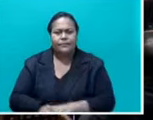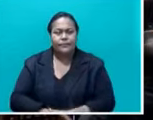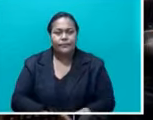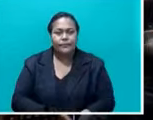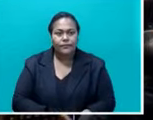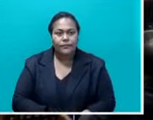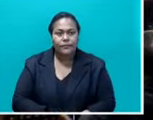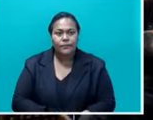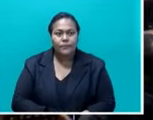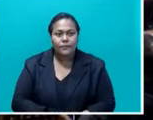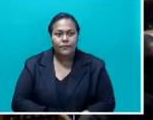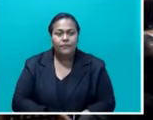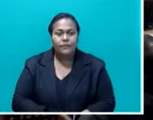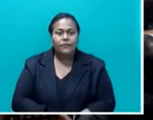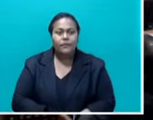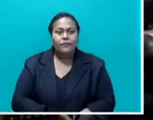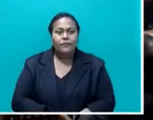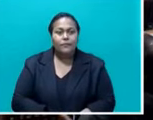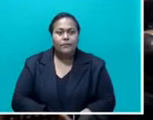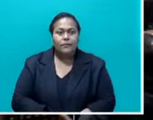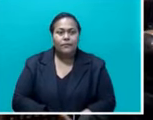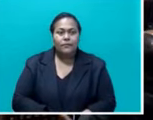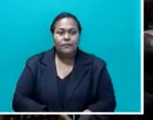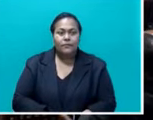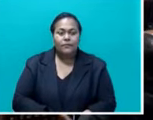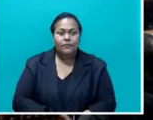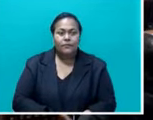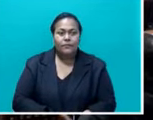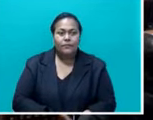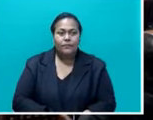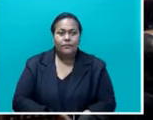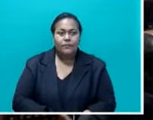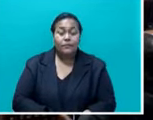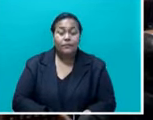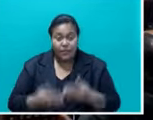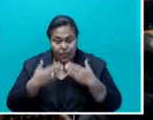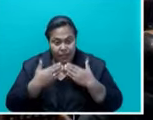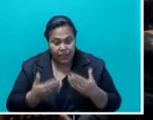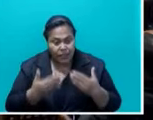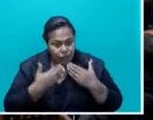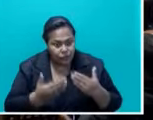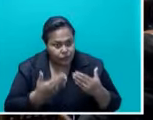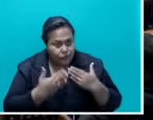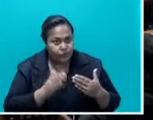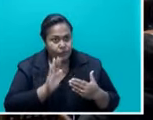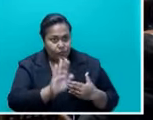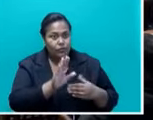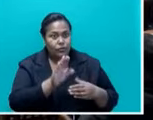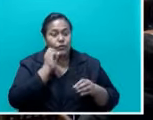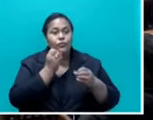I thank the Honourable Member for contribution to the debate.